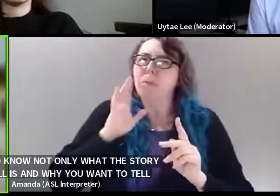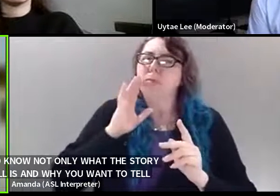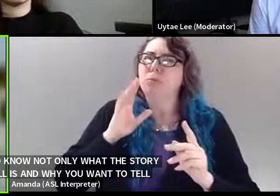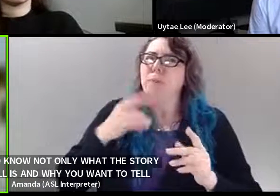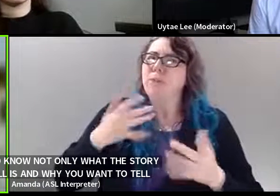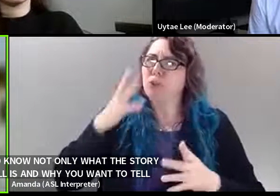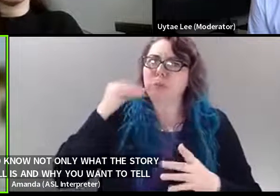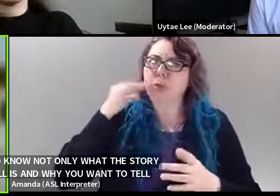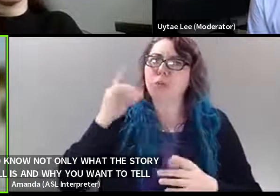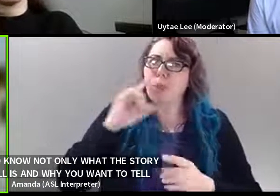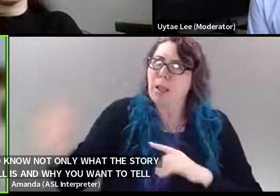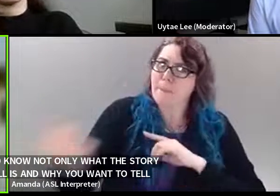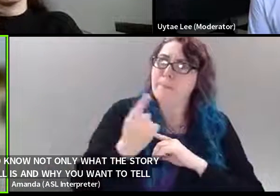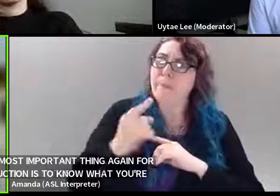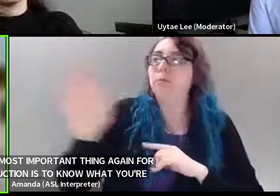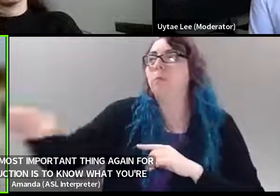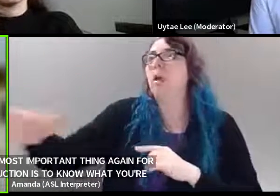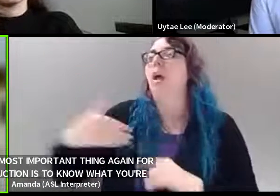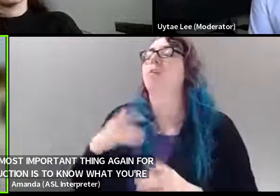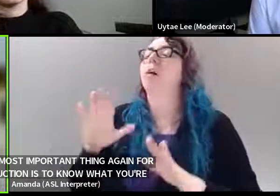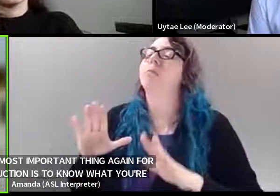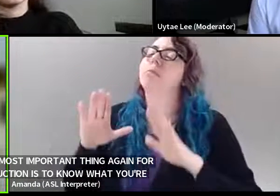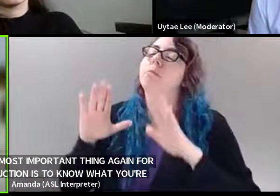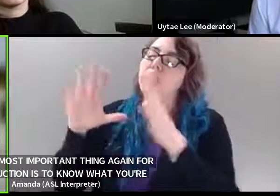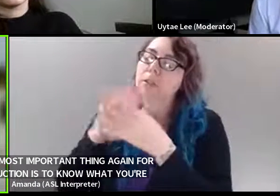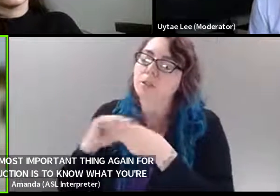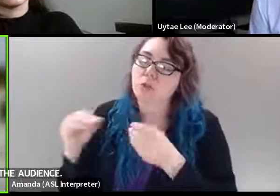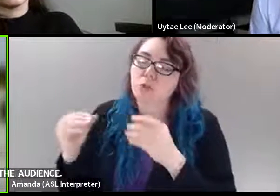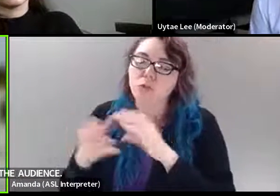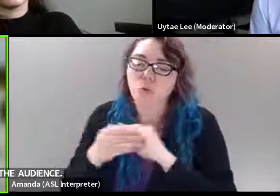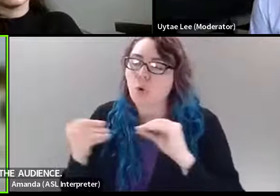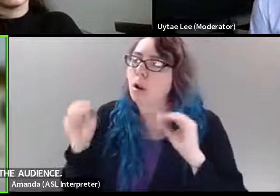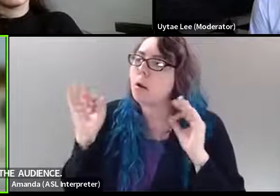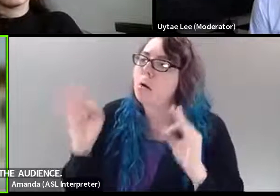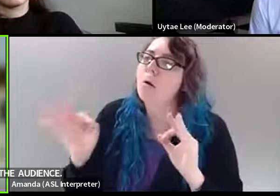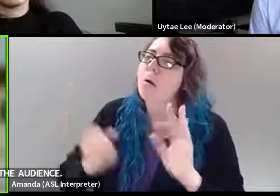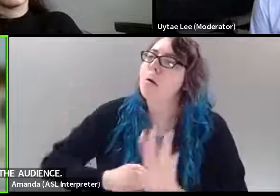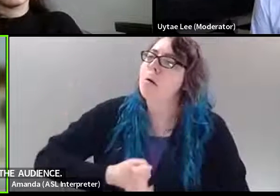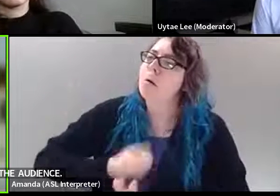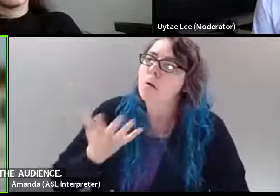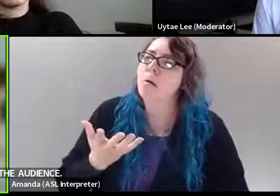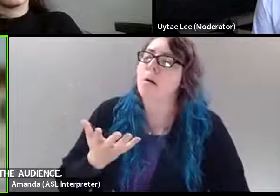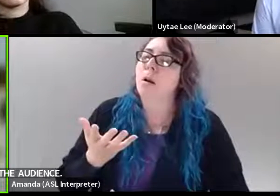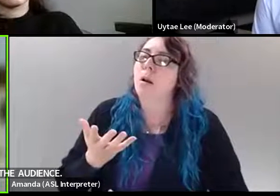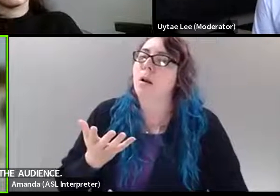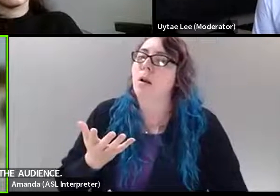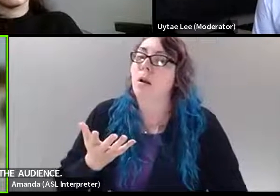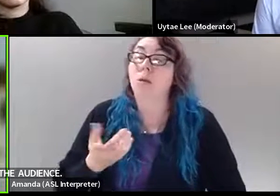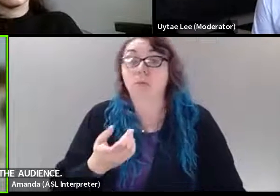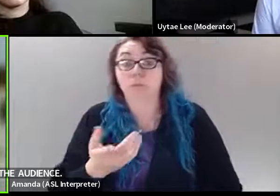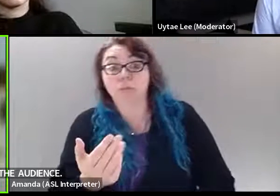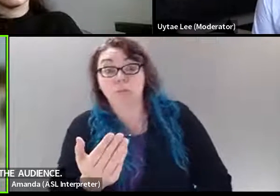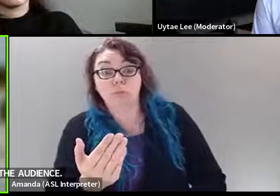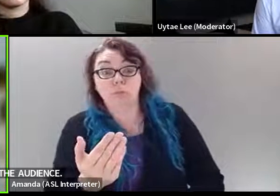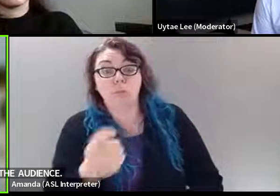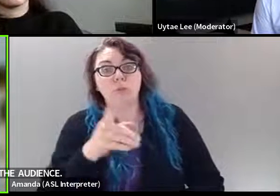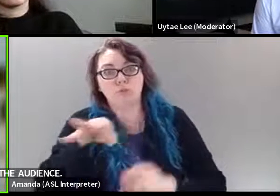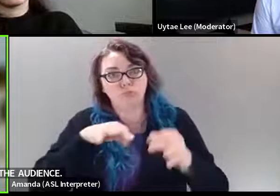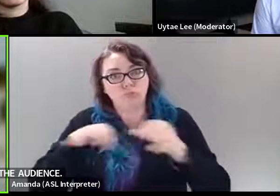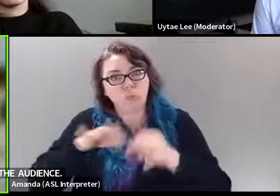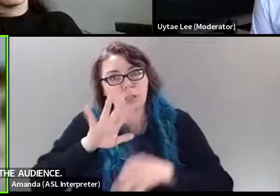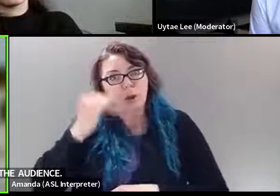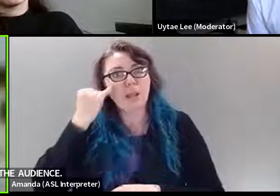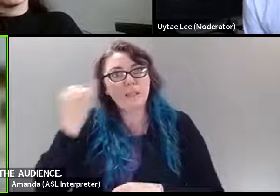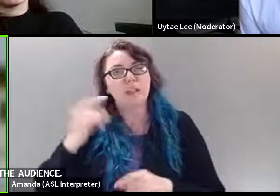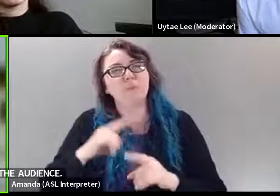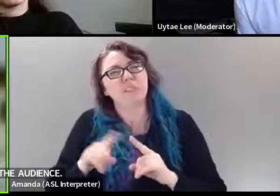it. And when it comes to how the story is being told, it hasn't been thought through to the extent that an